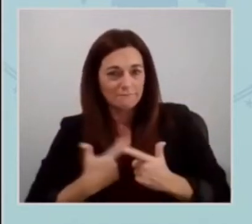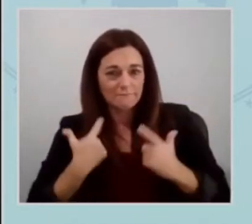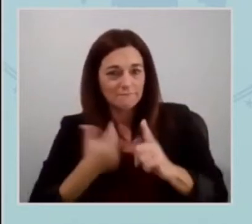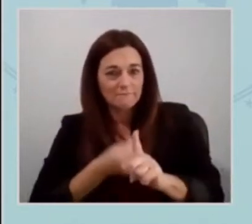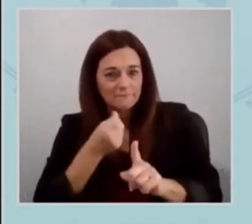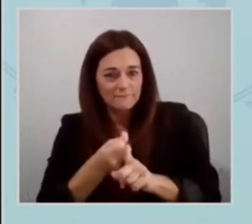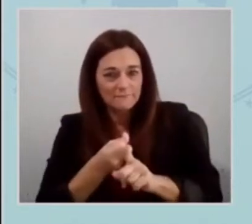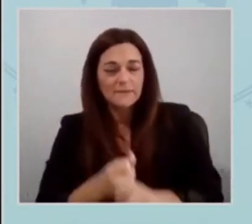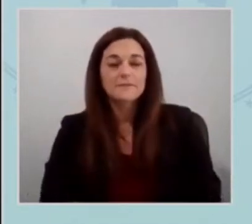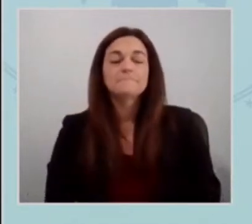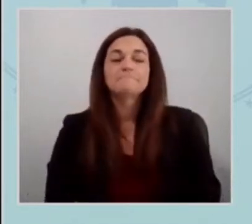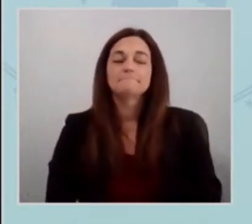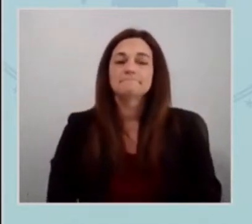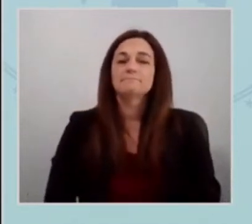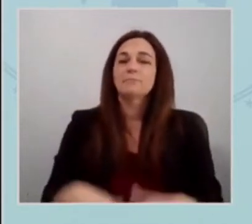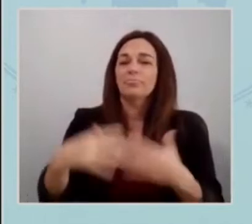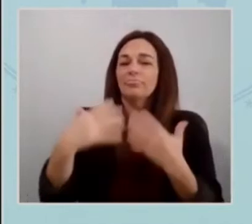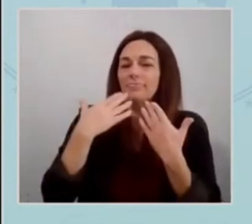has affected you in your life?